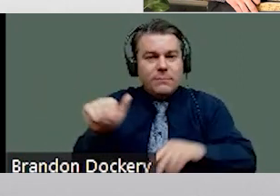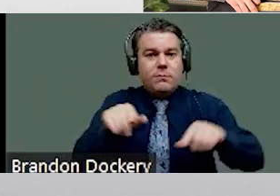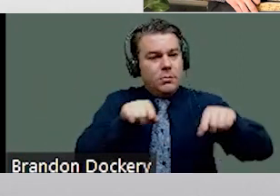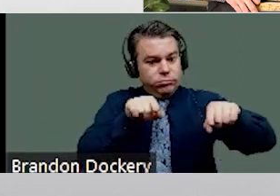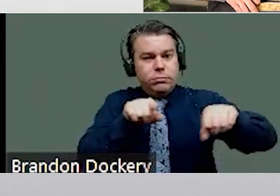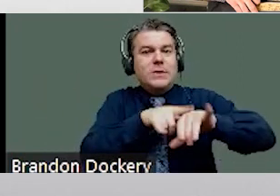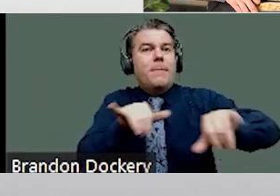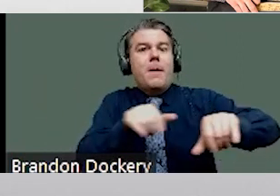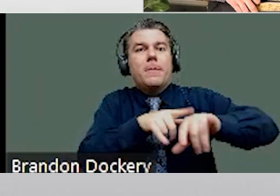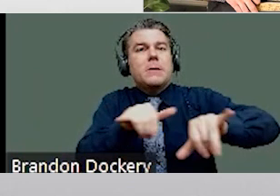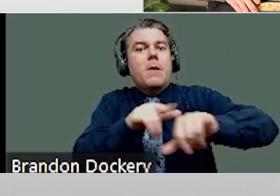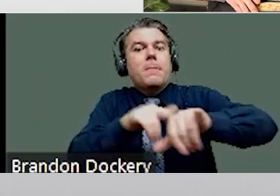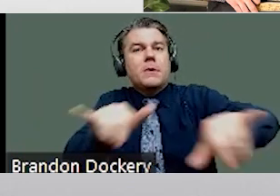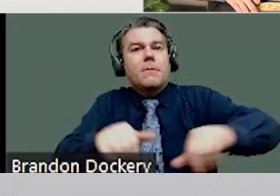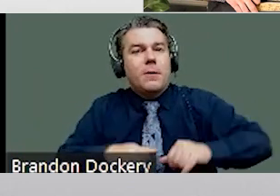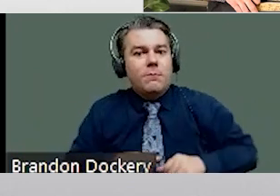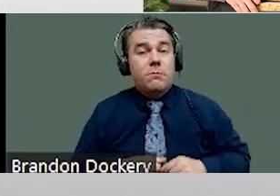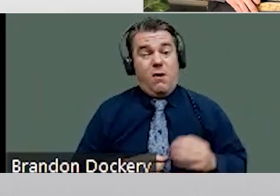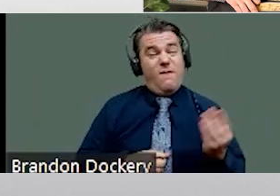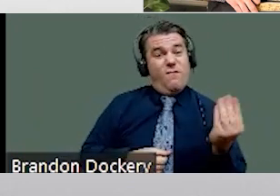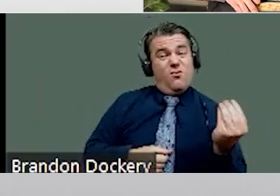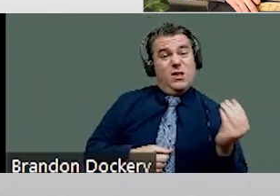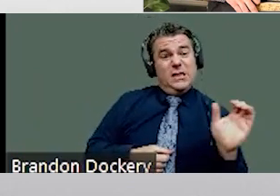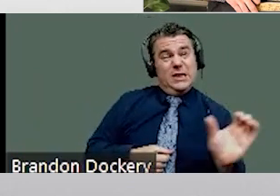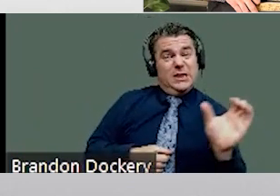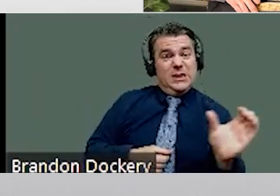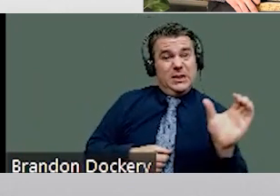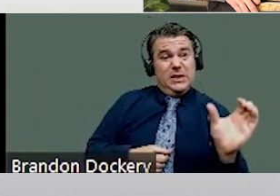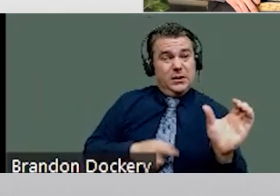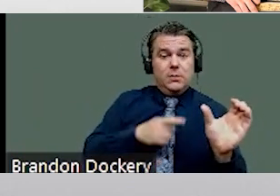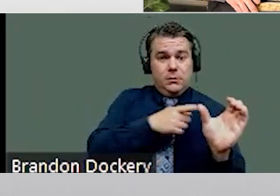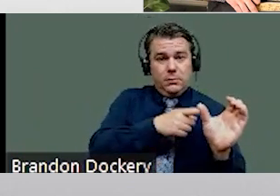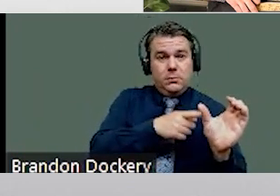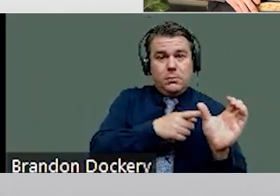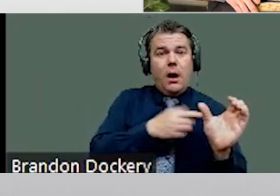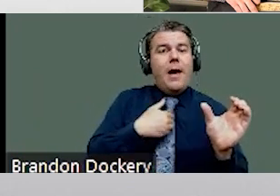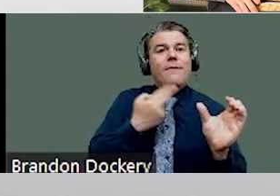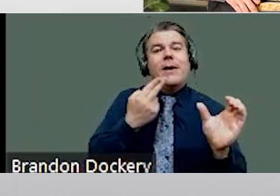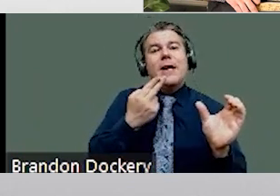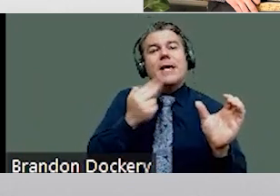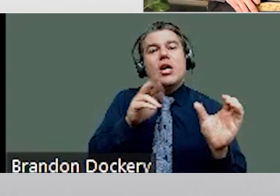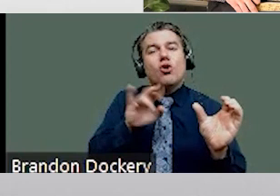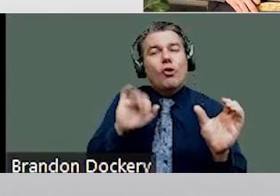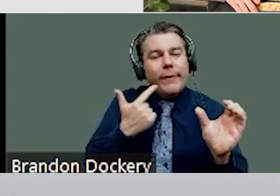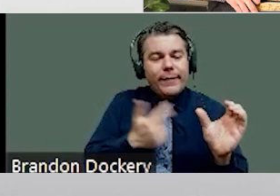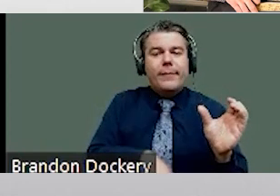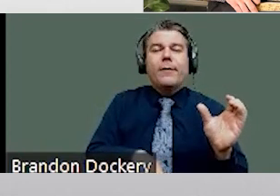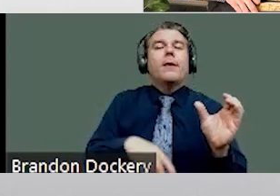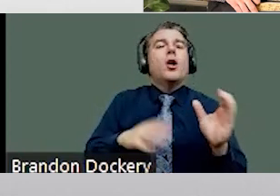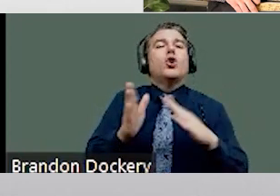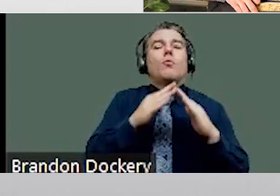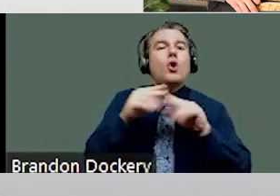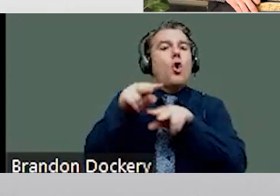So all along the way, as 14C has hearings and committee